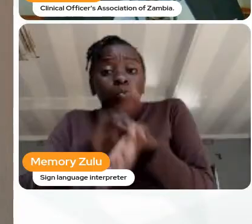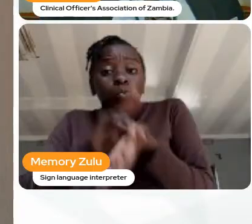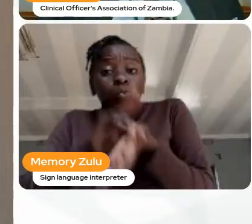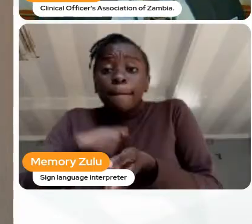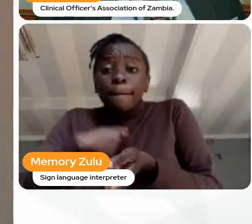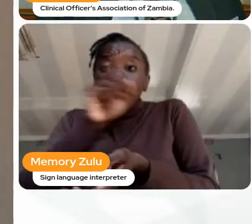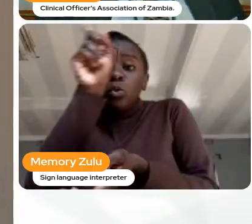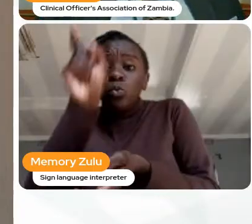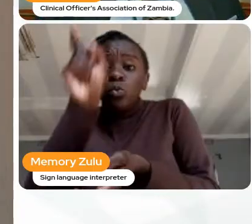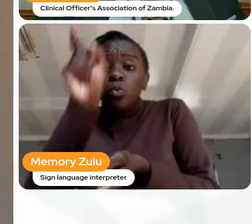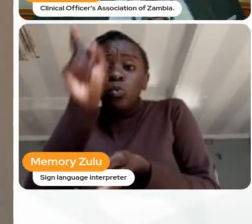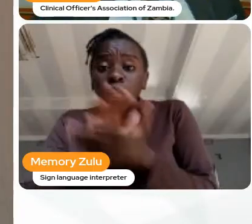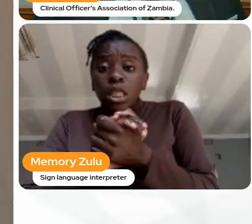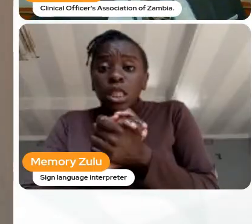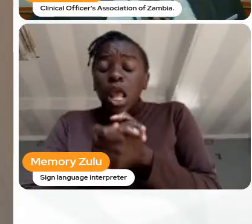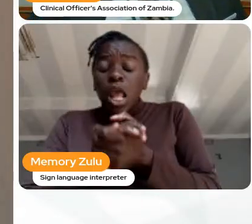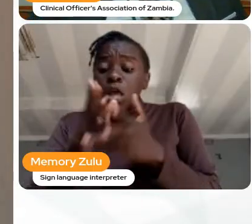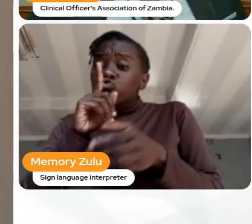on.